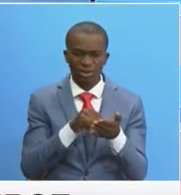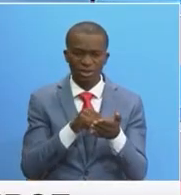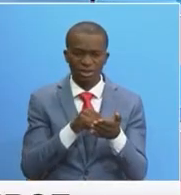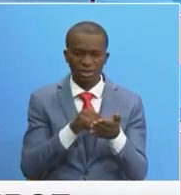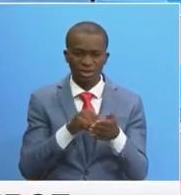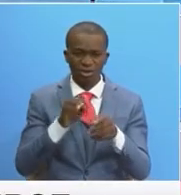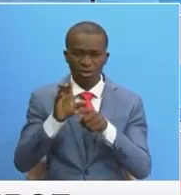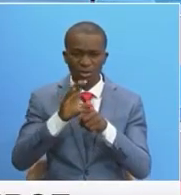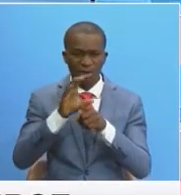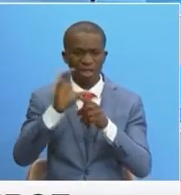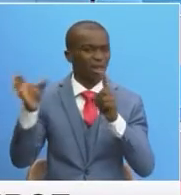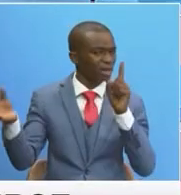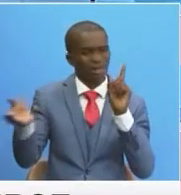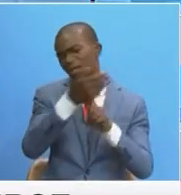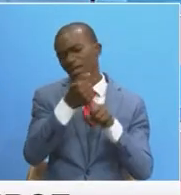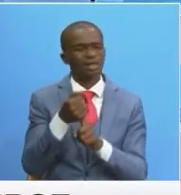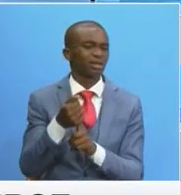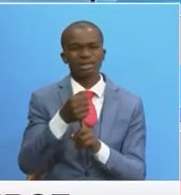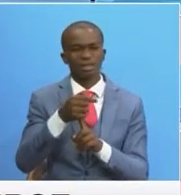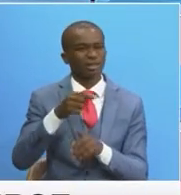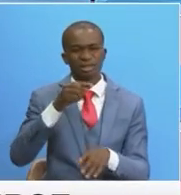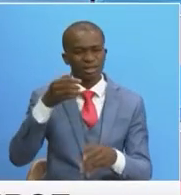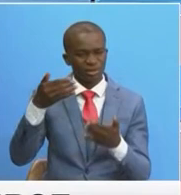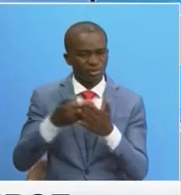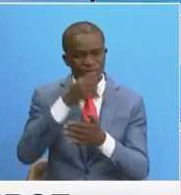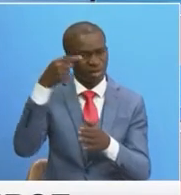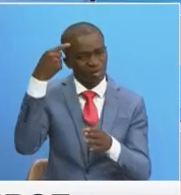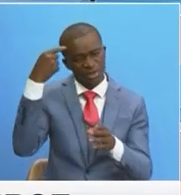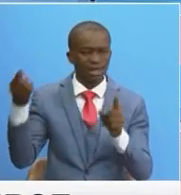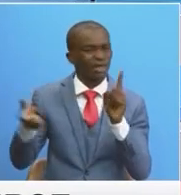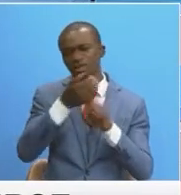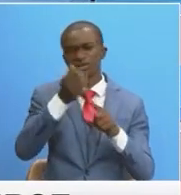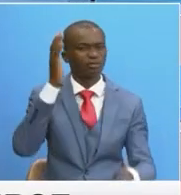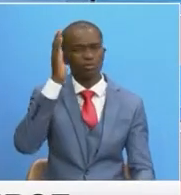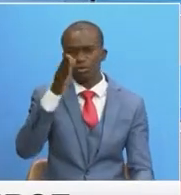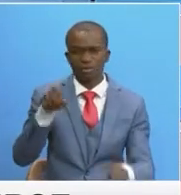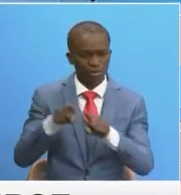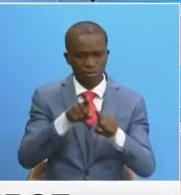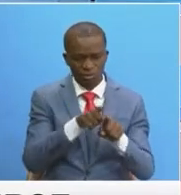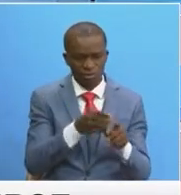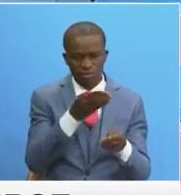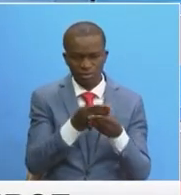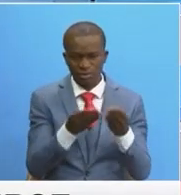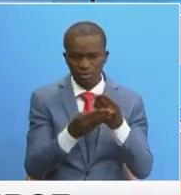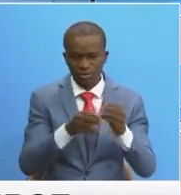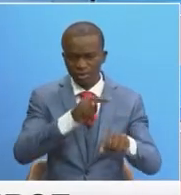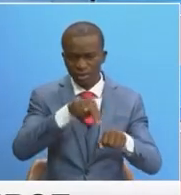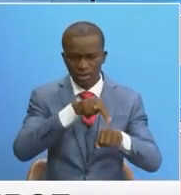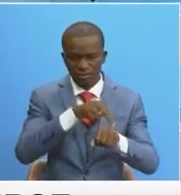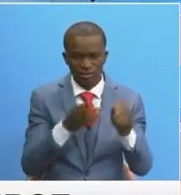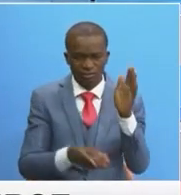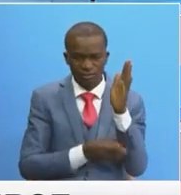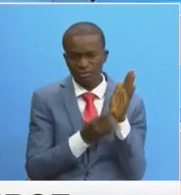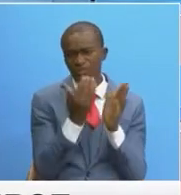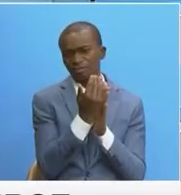stipulated time while the sector contributes to the country's economic transformation agenda. He was speaking in Lusaka